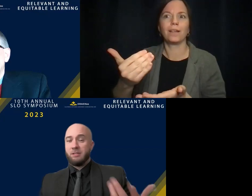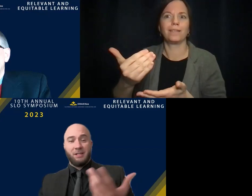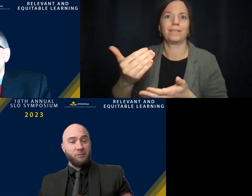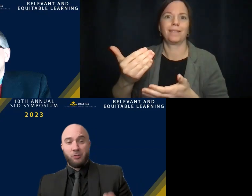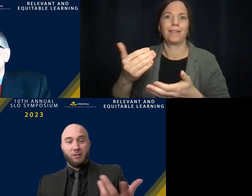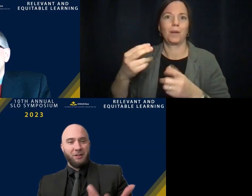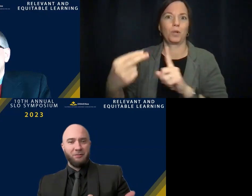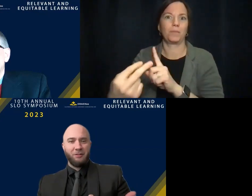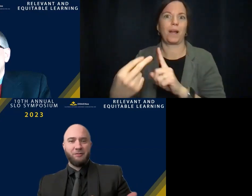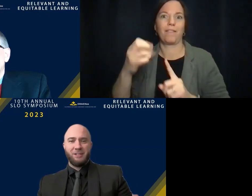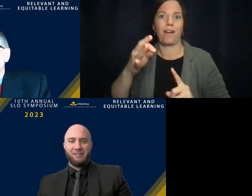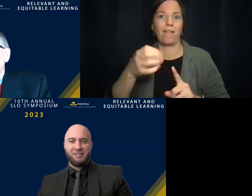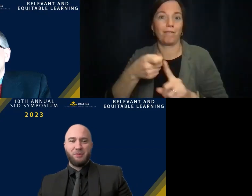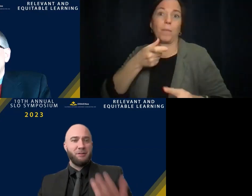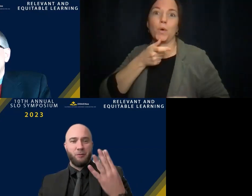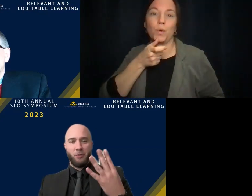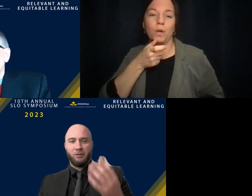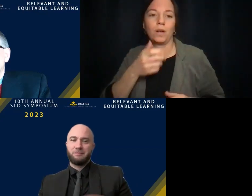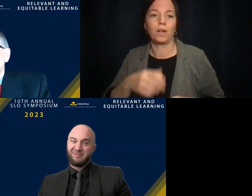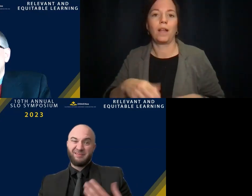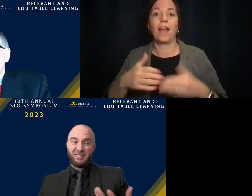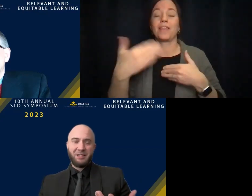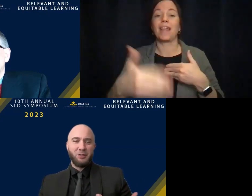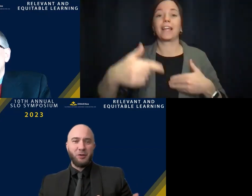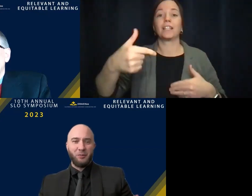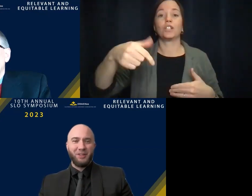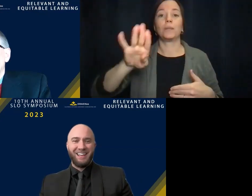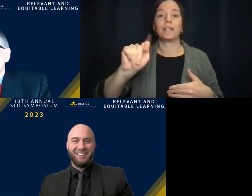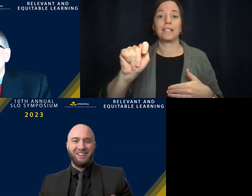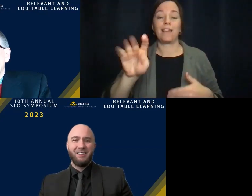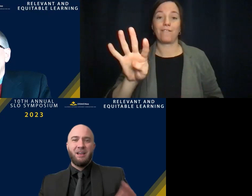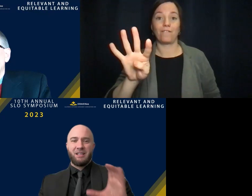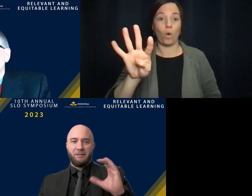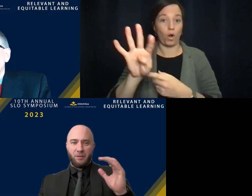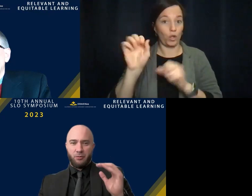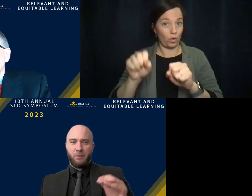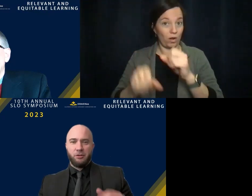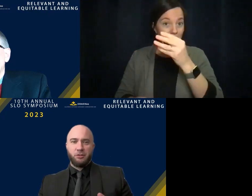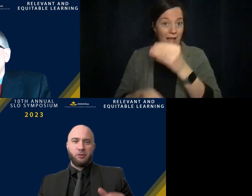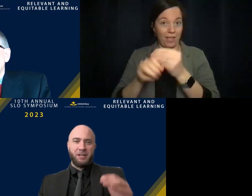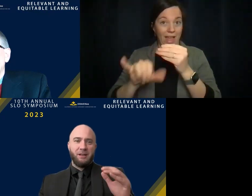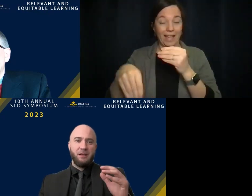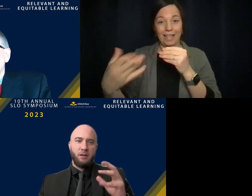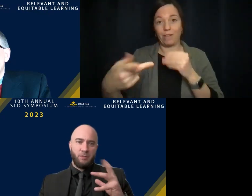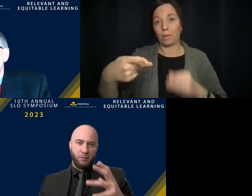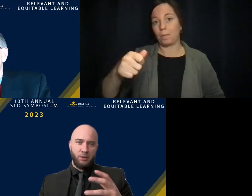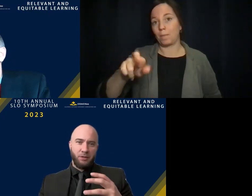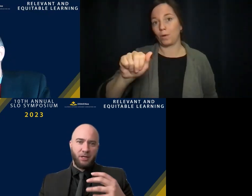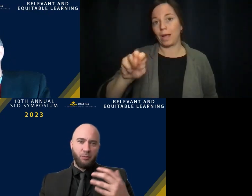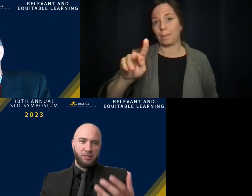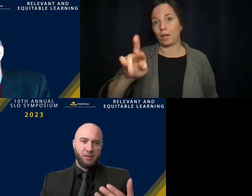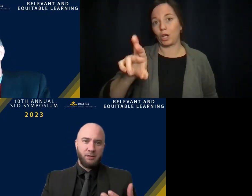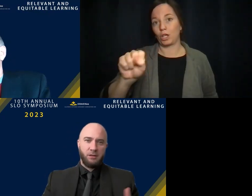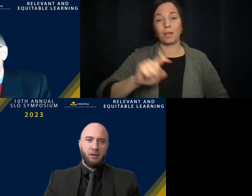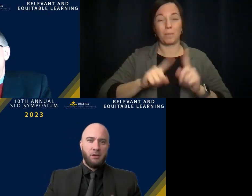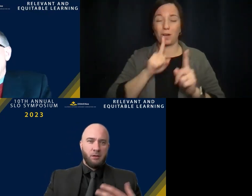maybe with this next version of ChatGPT-4, you could put that in there, given the parameters you set. But I really think